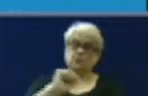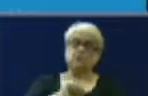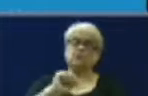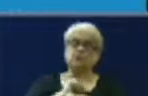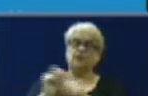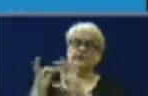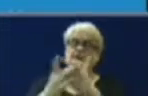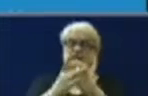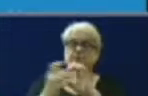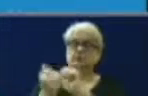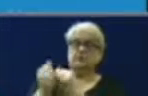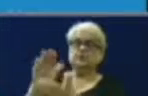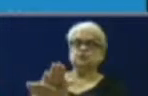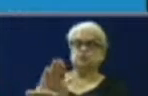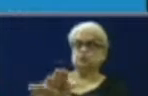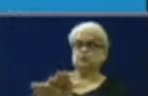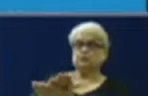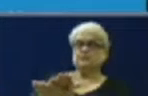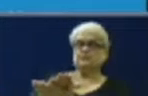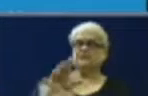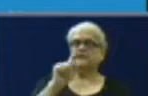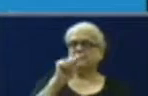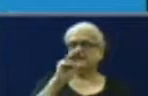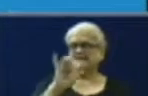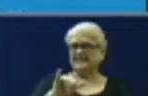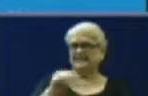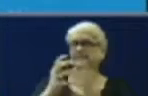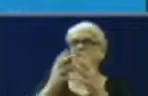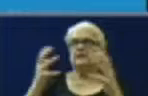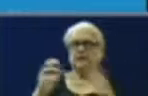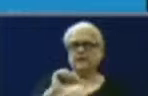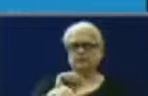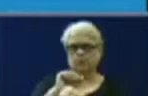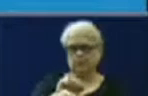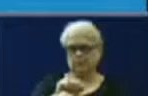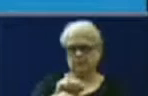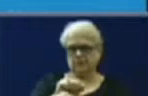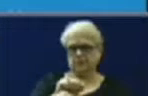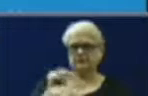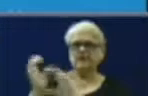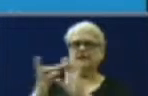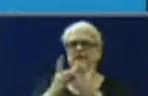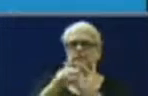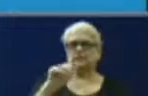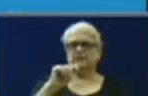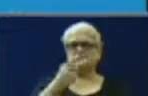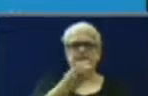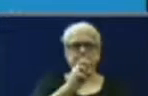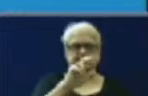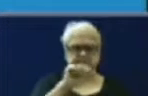schools, and Tammy did a lot of work within collaboration with Teresa